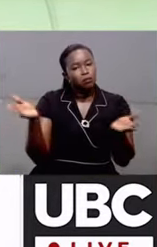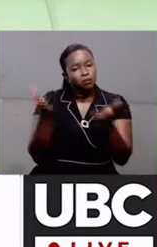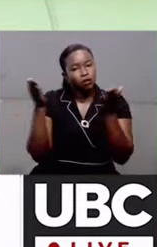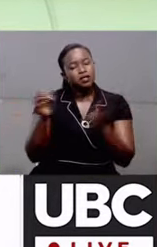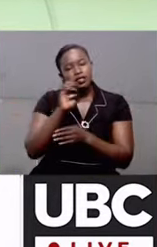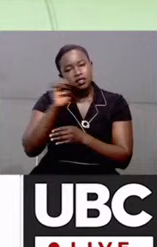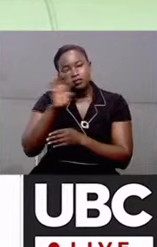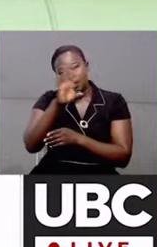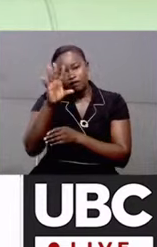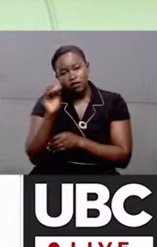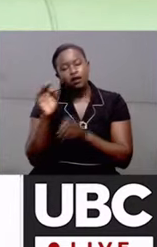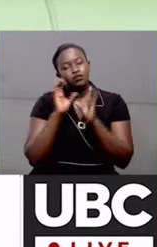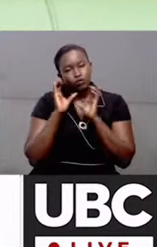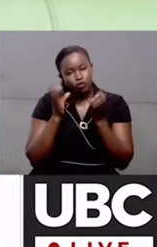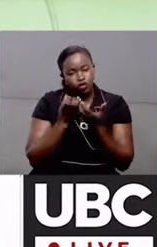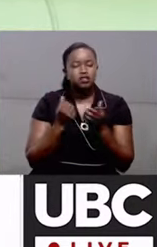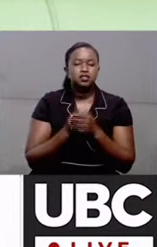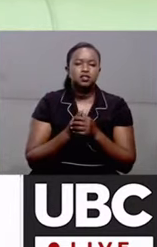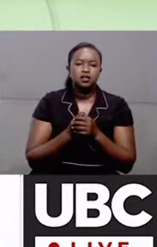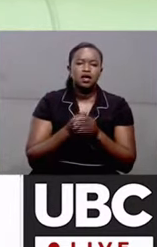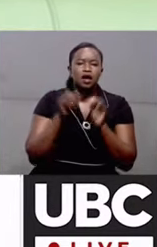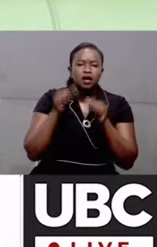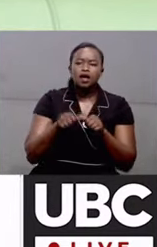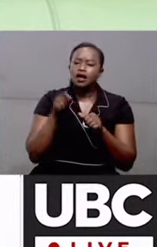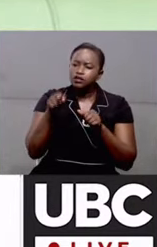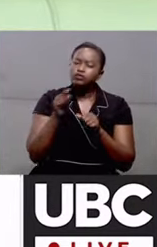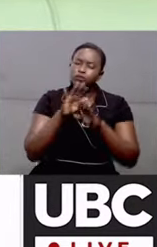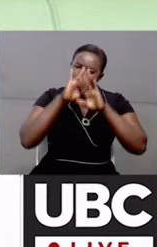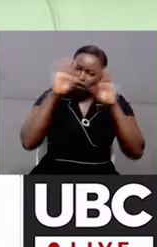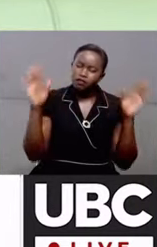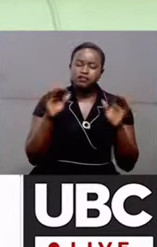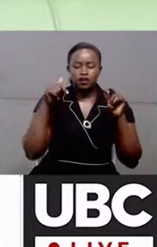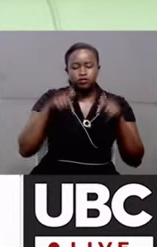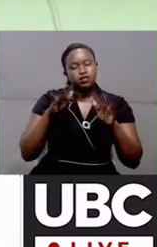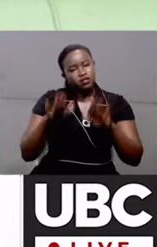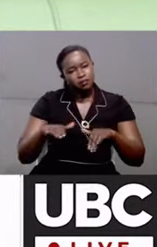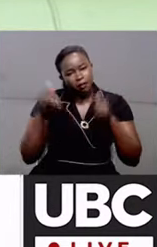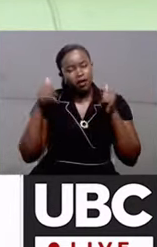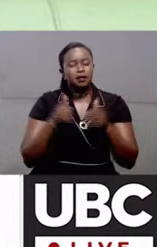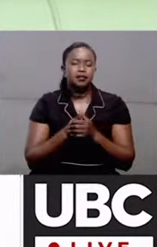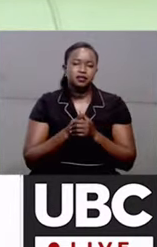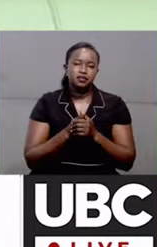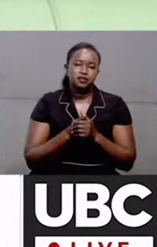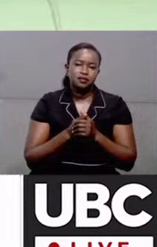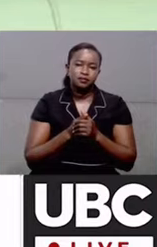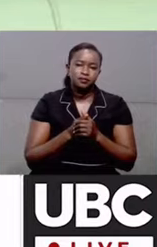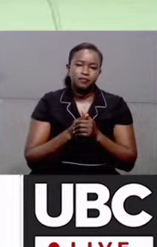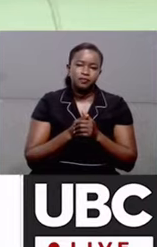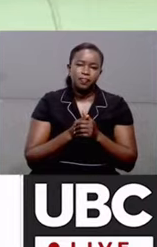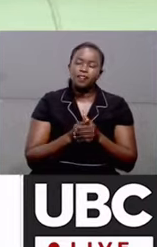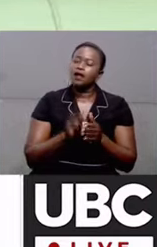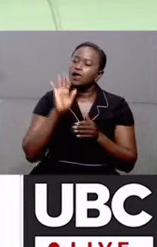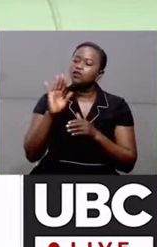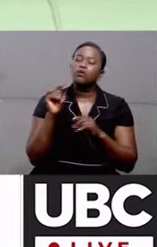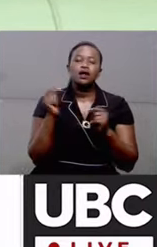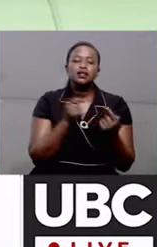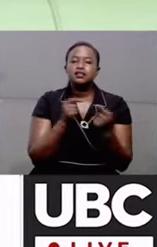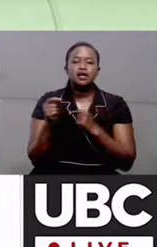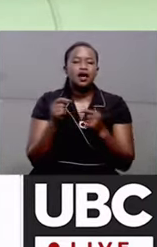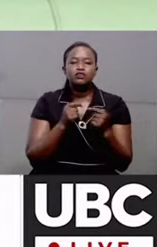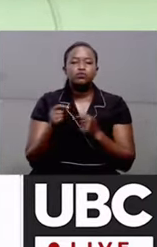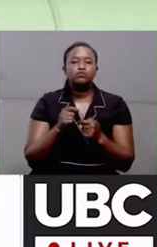African community. Can you clarify to this parliament your discussion to